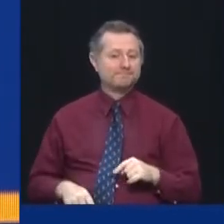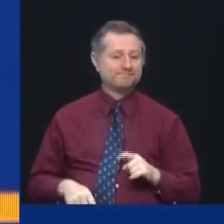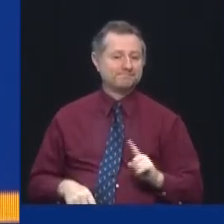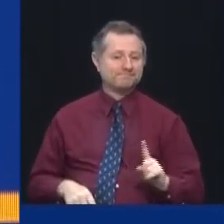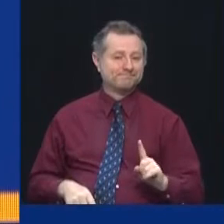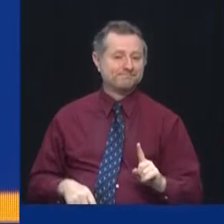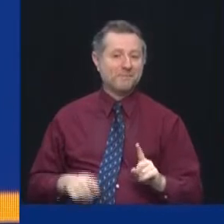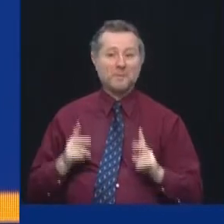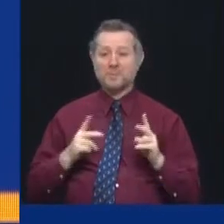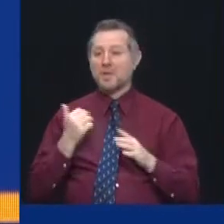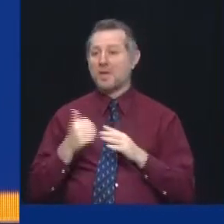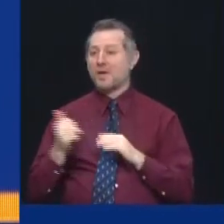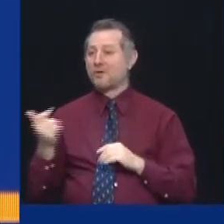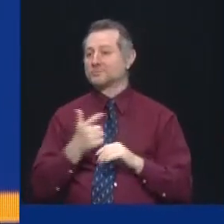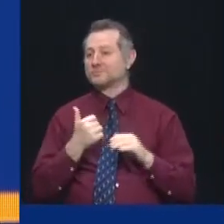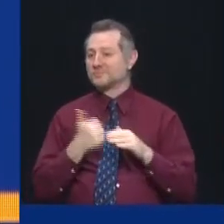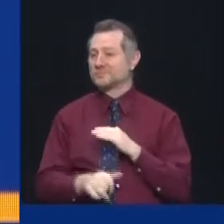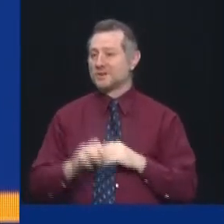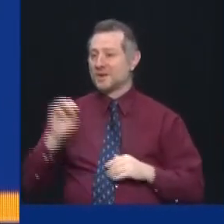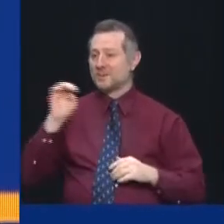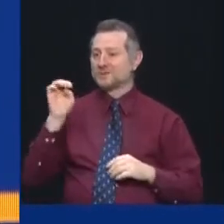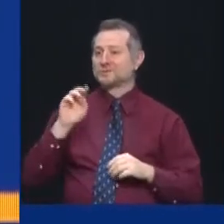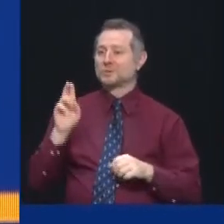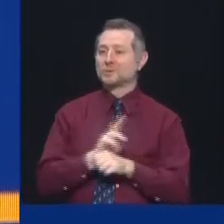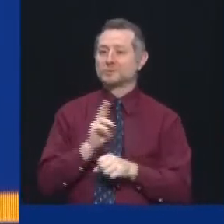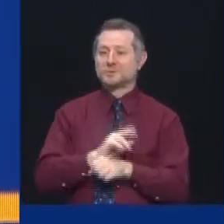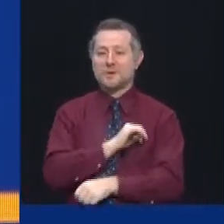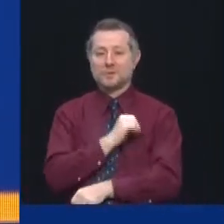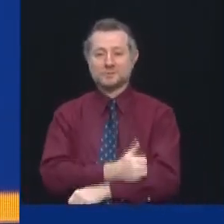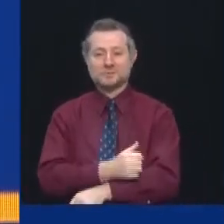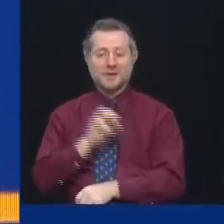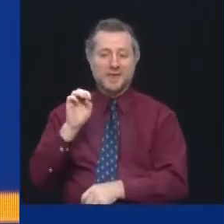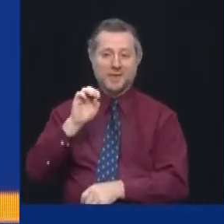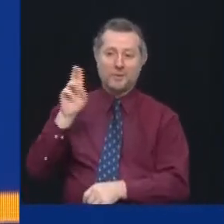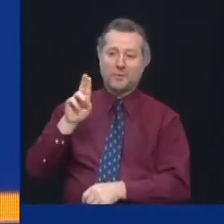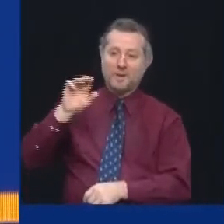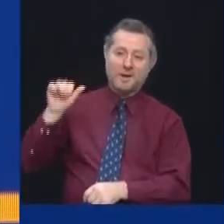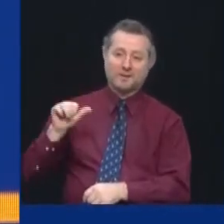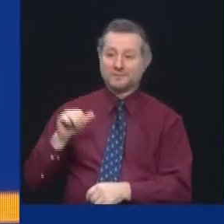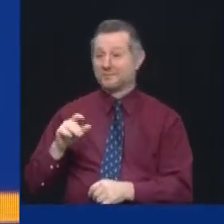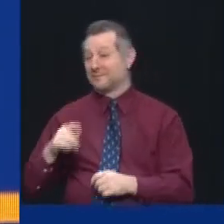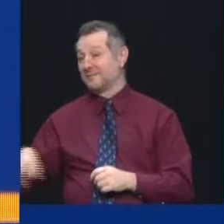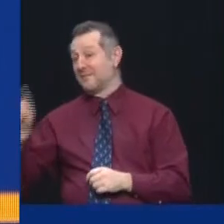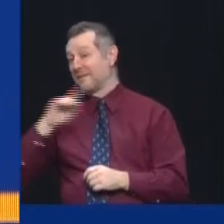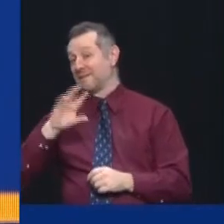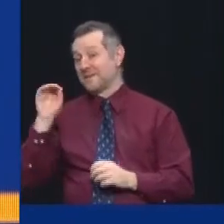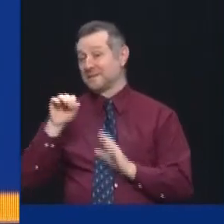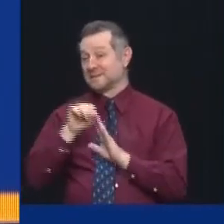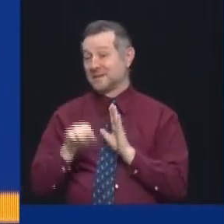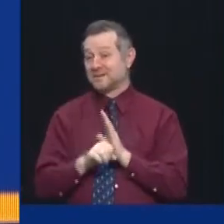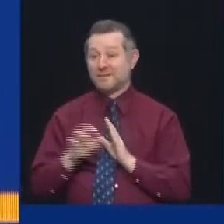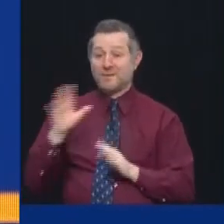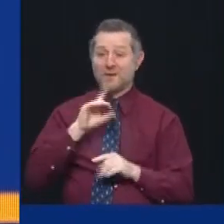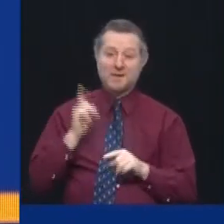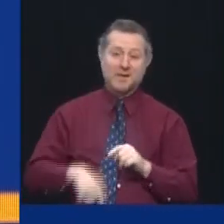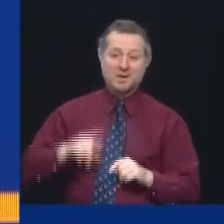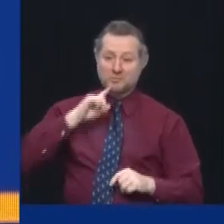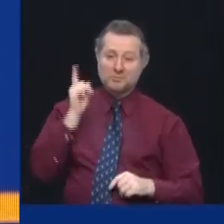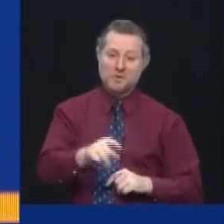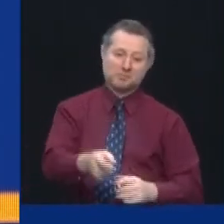before. But New Yorkers are ready for it. We can do anything we believe we